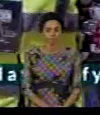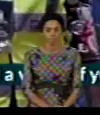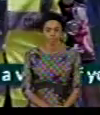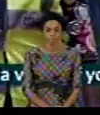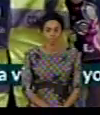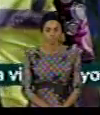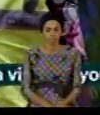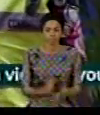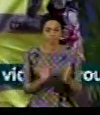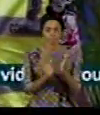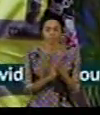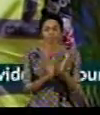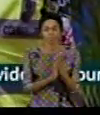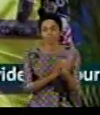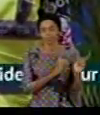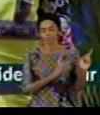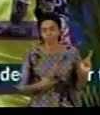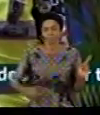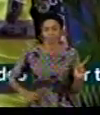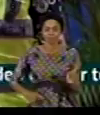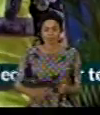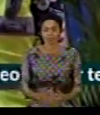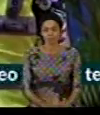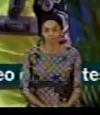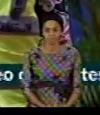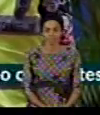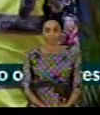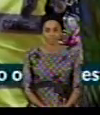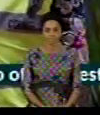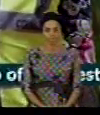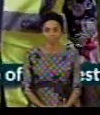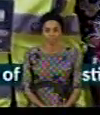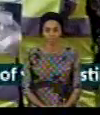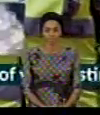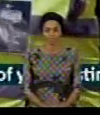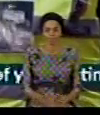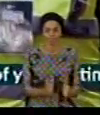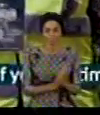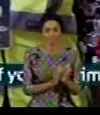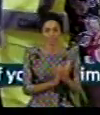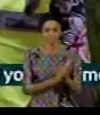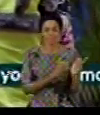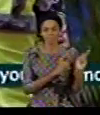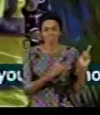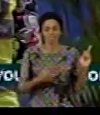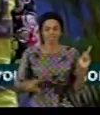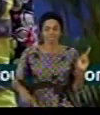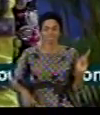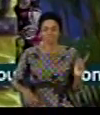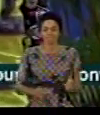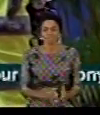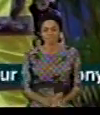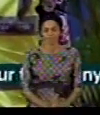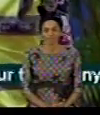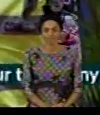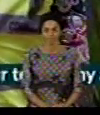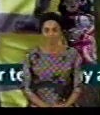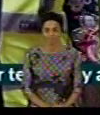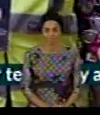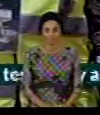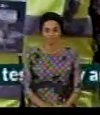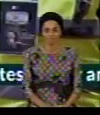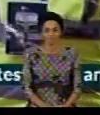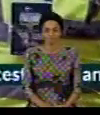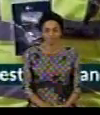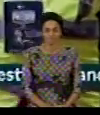Praise the Lord. Hallelujah. Tell me, God, praise the Lord. Hallelujah. That baker, Esther